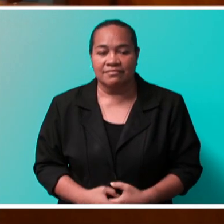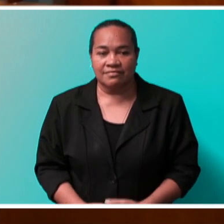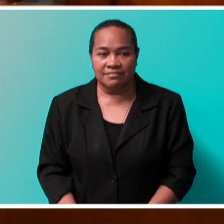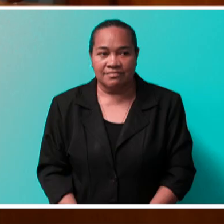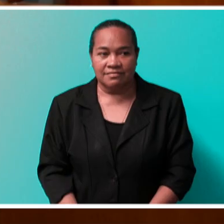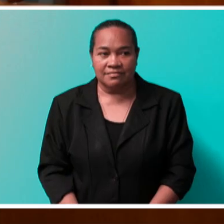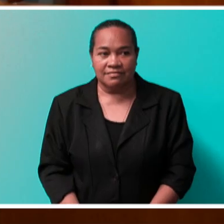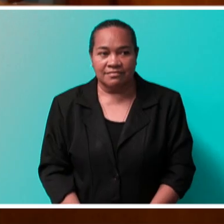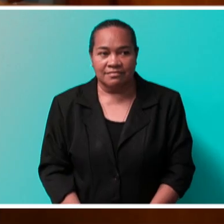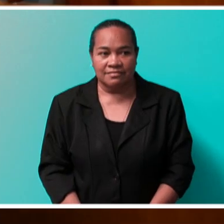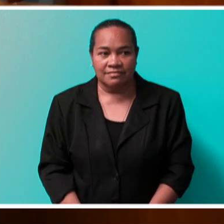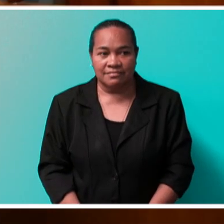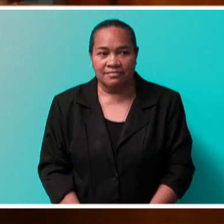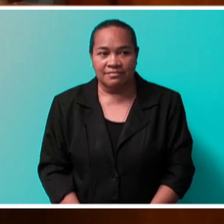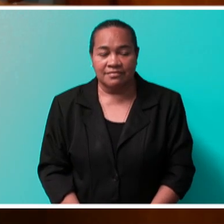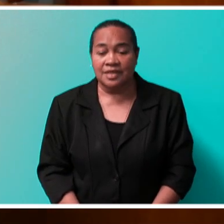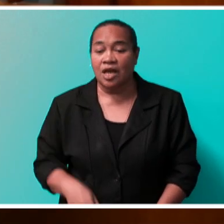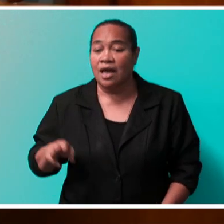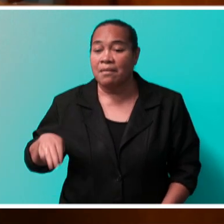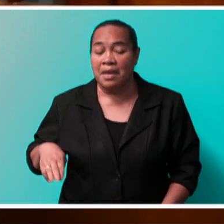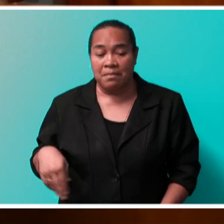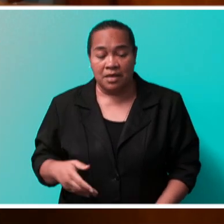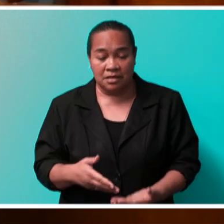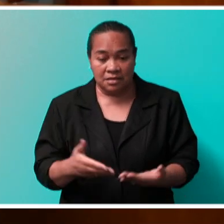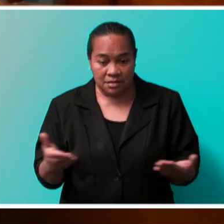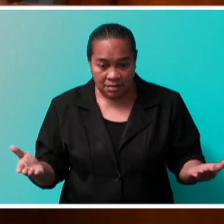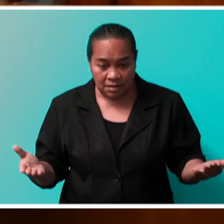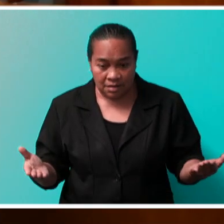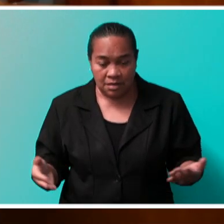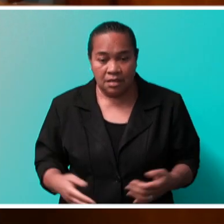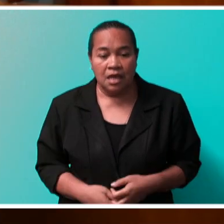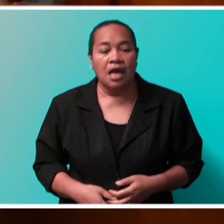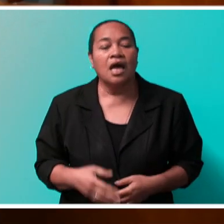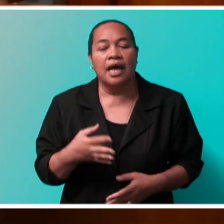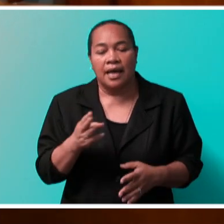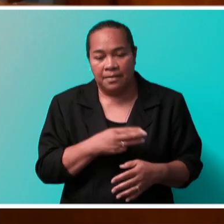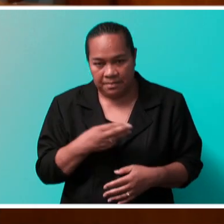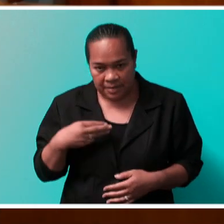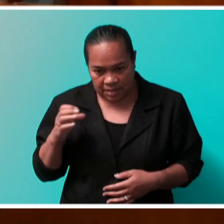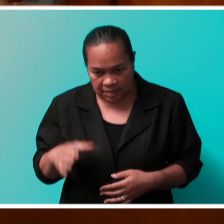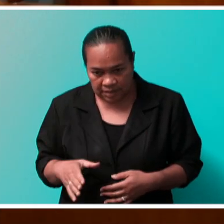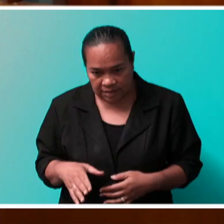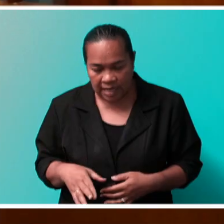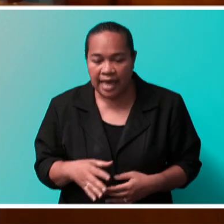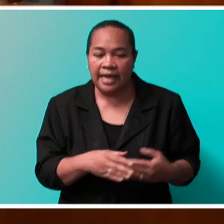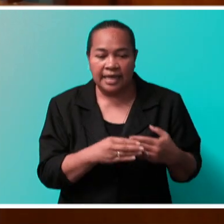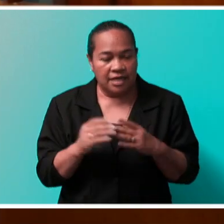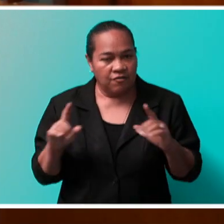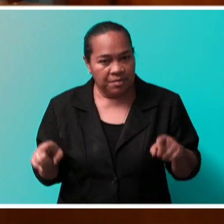Honorable members, honorable ministers, the honorable leader of the opposition,